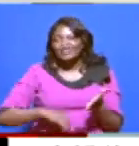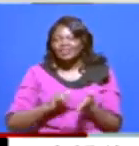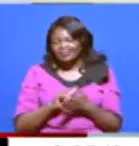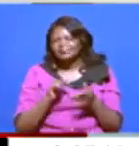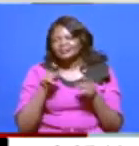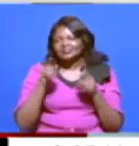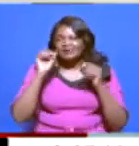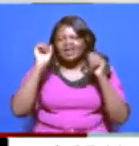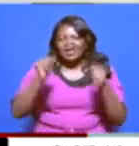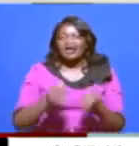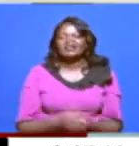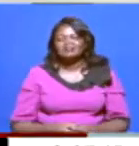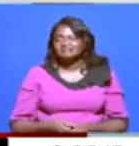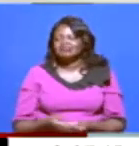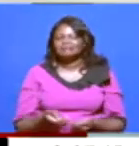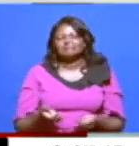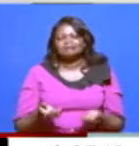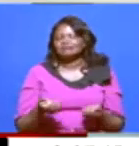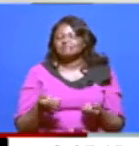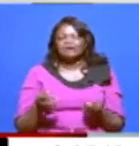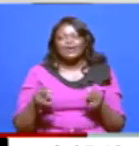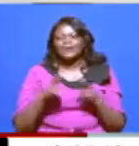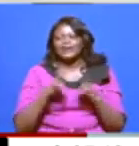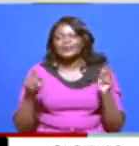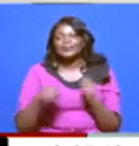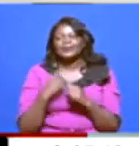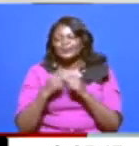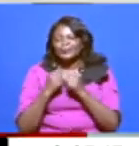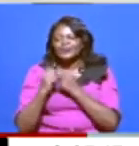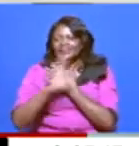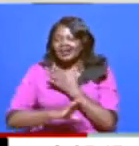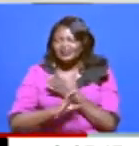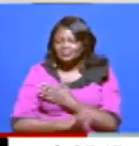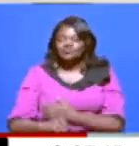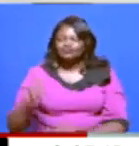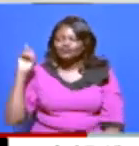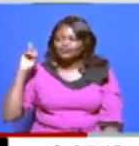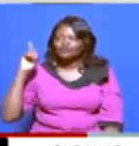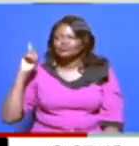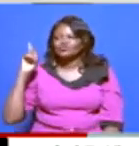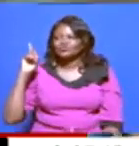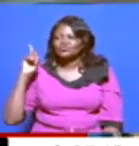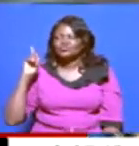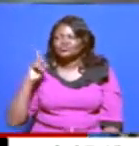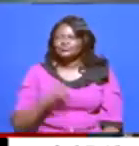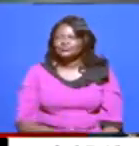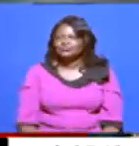to disturb the peace. Ben Chumba has the details.